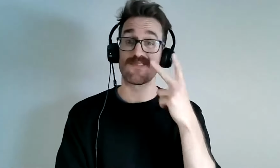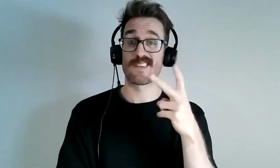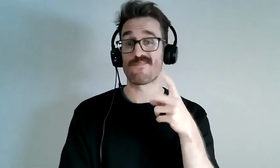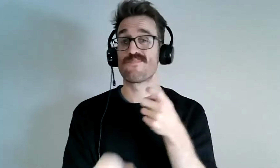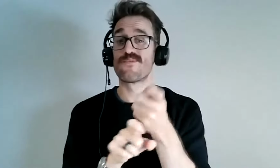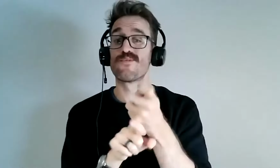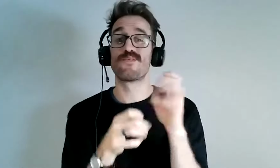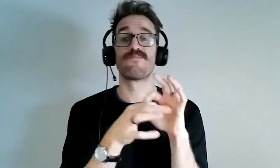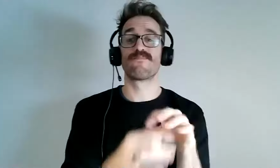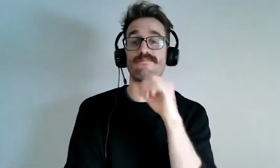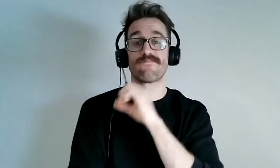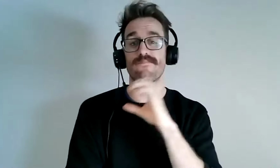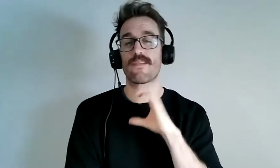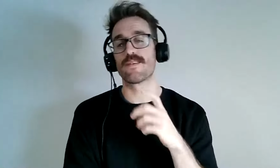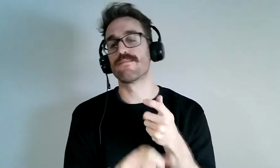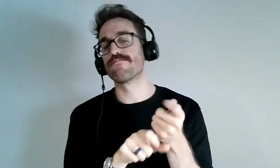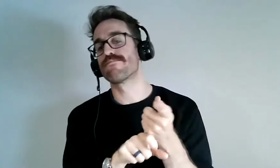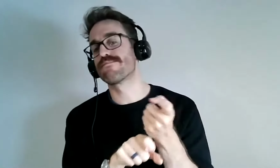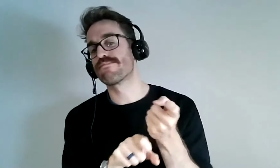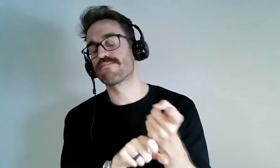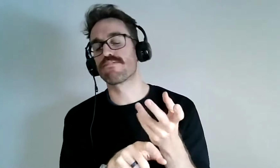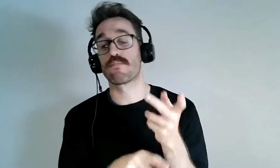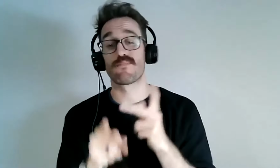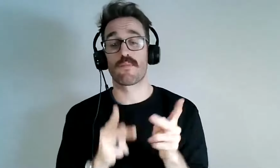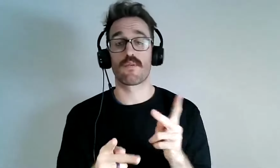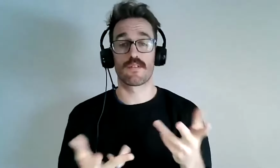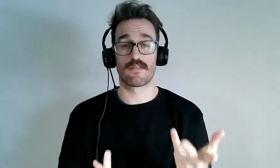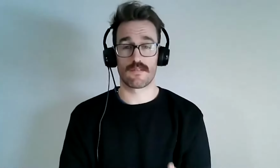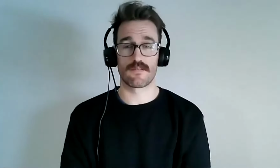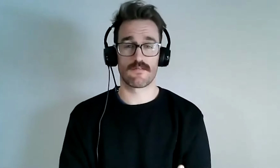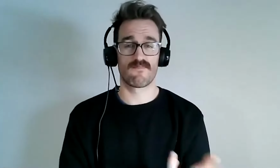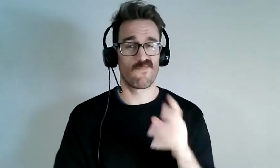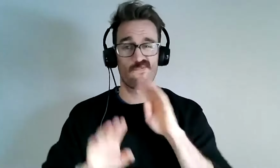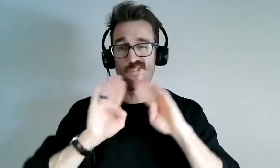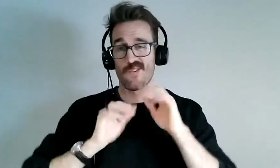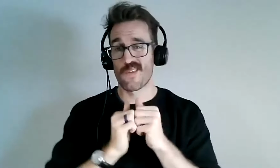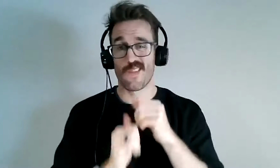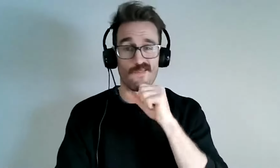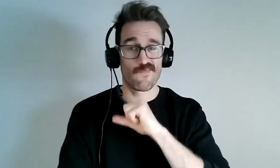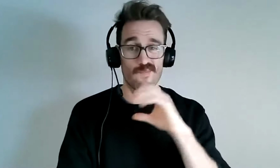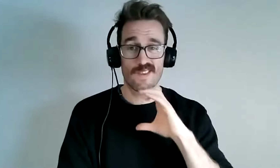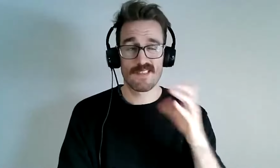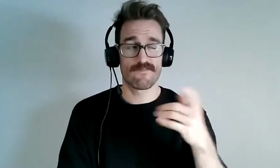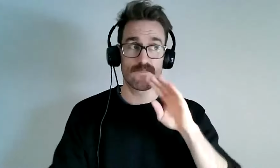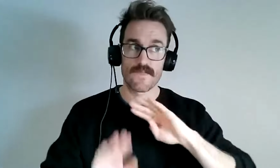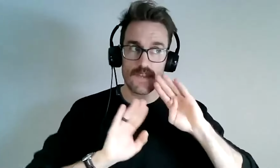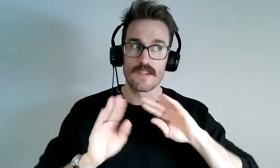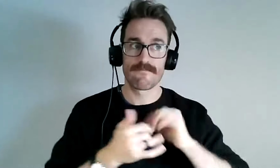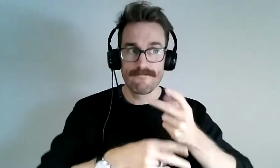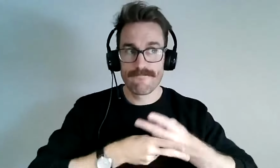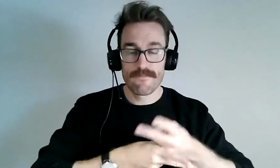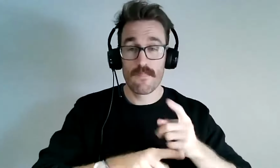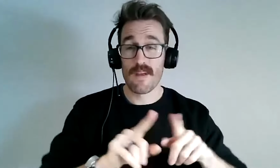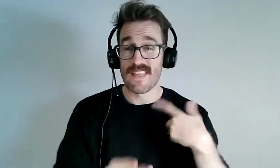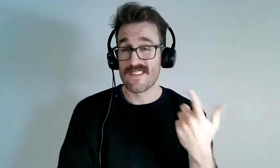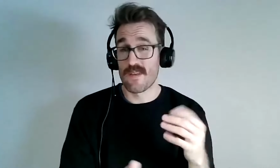to an older person, people get frustrated with older people. That those are all very implicit biases